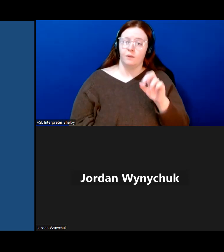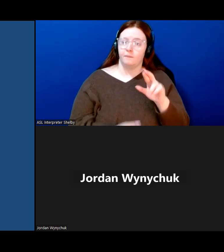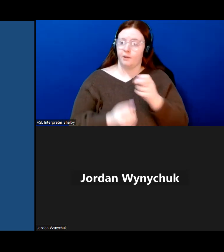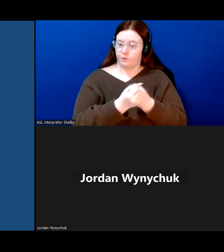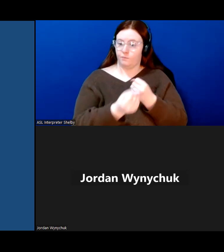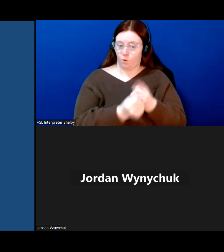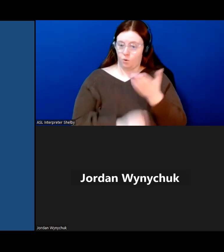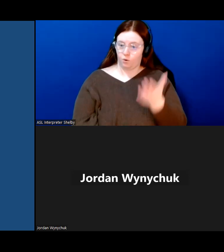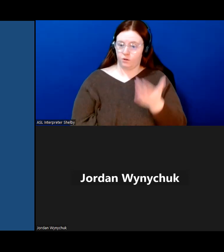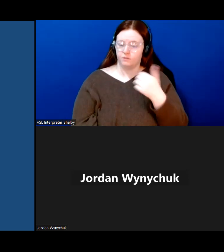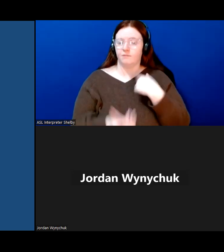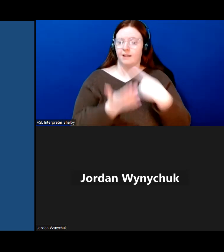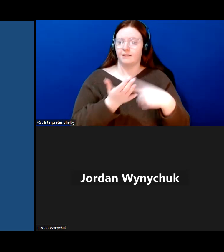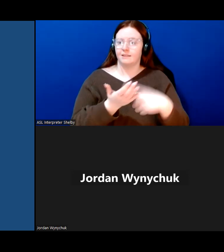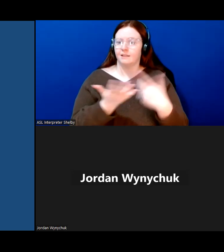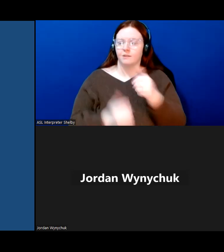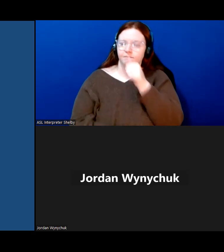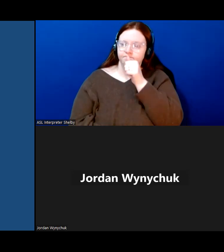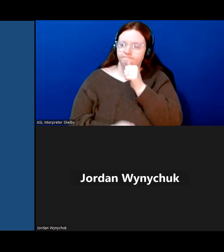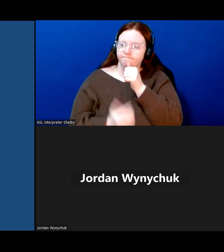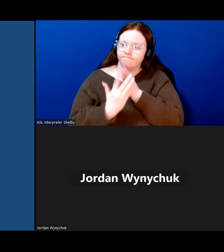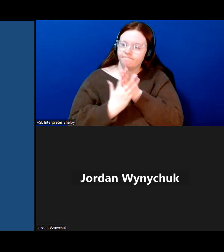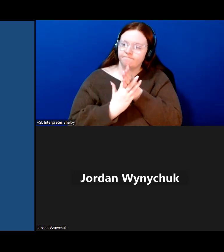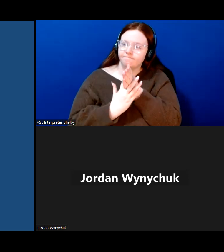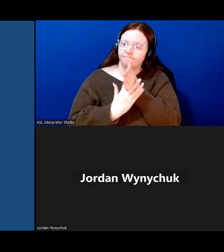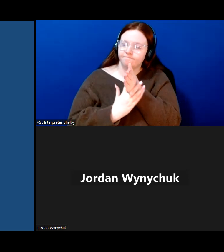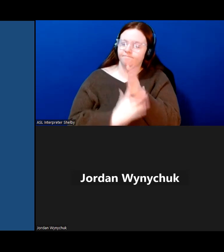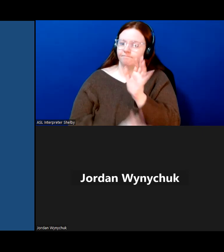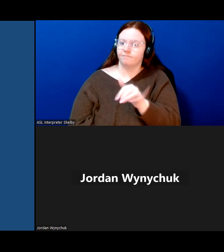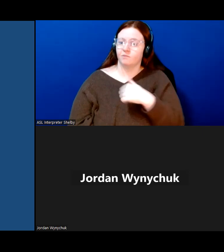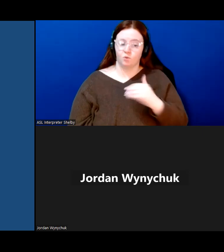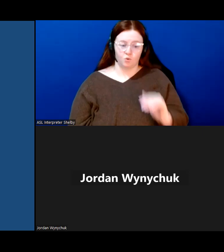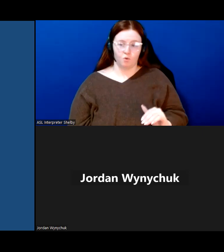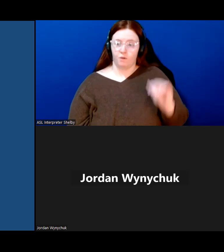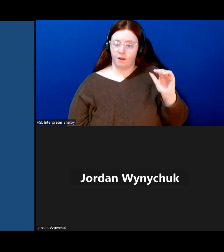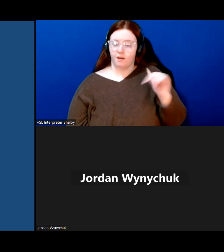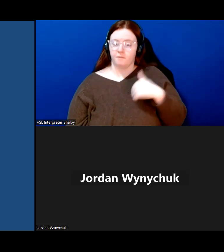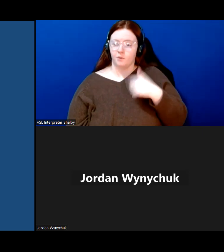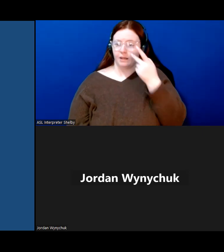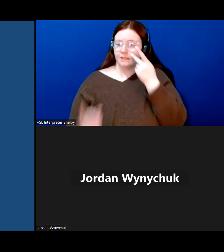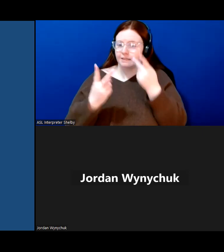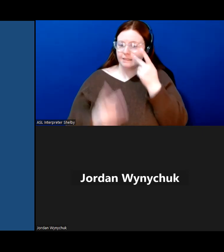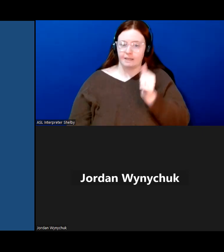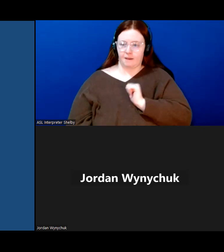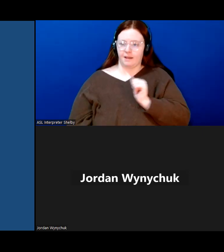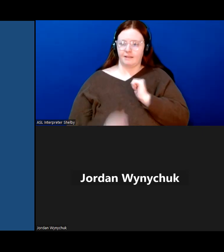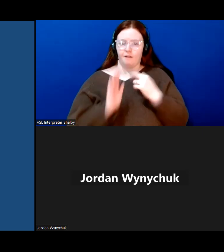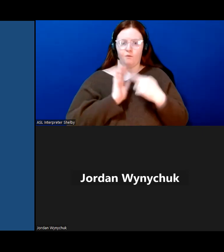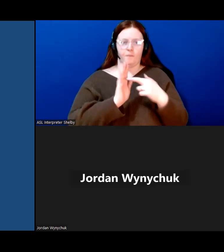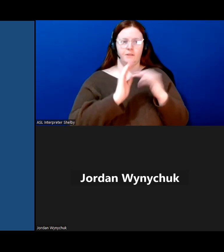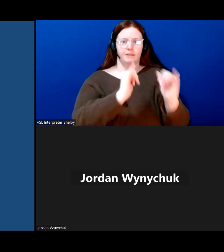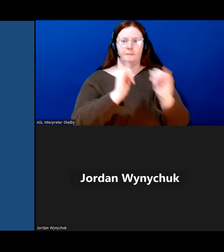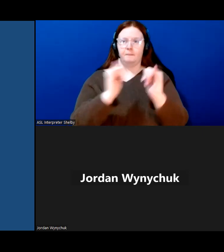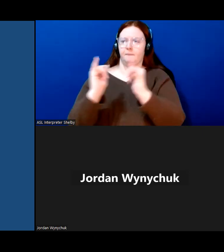talk about is resilience. So growing up, I didn't see a lot of folks like me, as I mentioned, and I kind of had to carve my